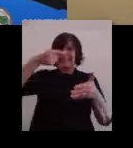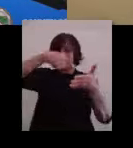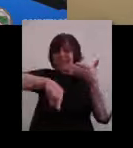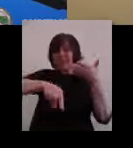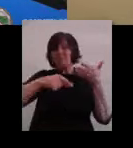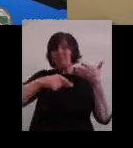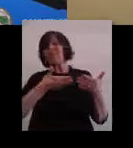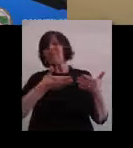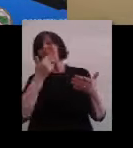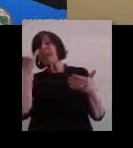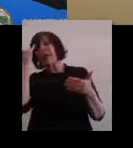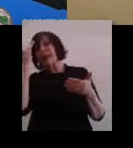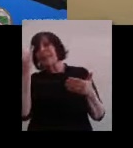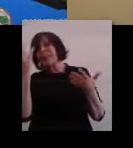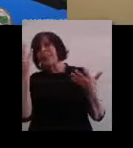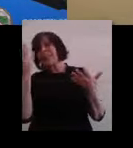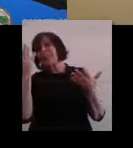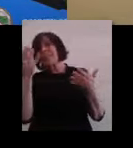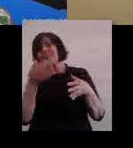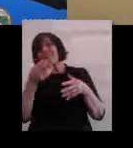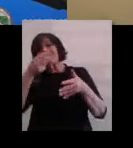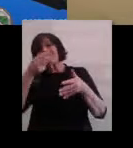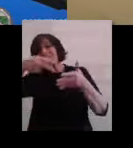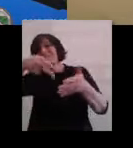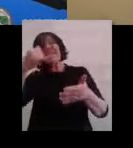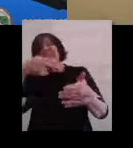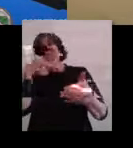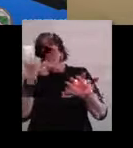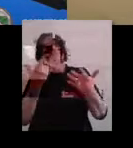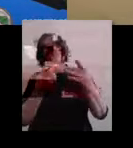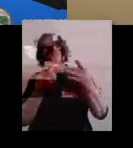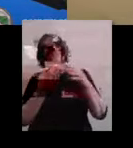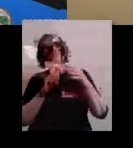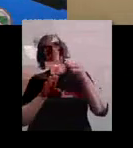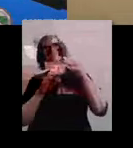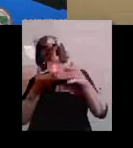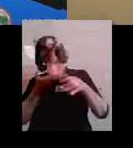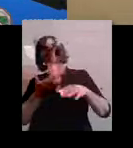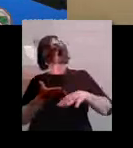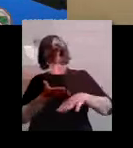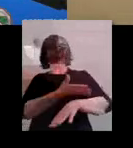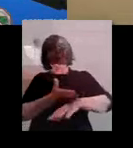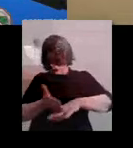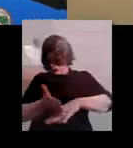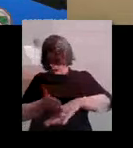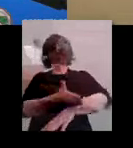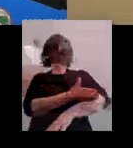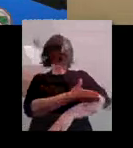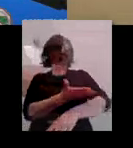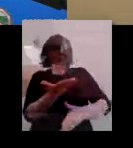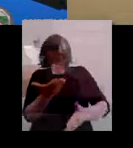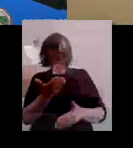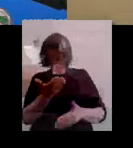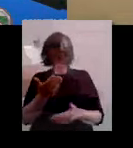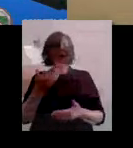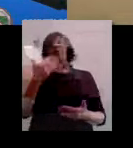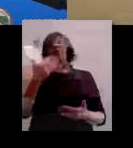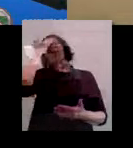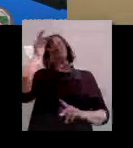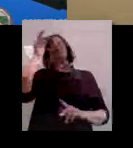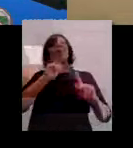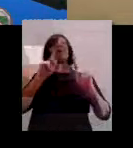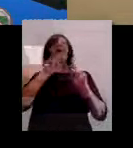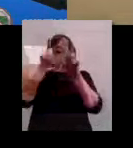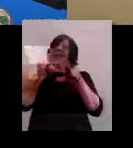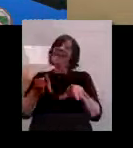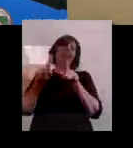where we are, if it's getting worse or getting better. We do know that people are still testing positive, and these are individuals who are just caught